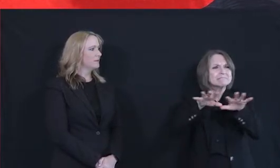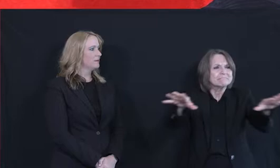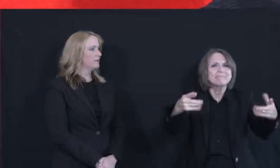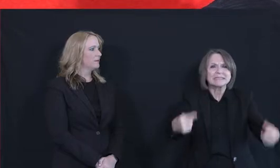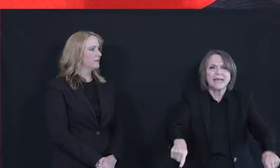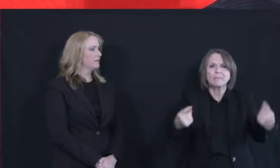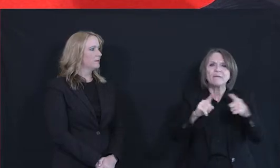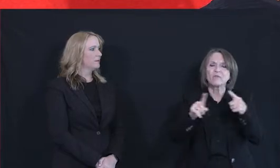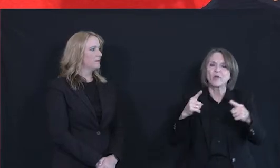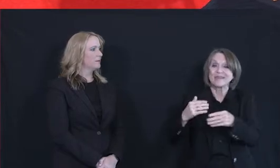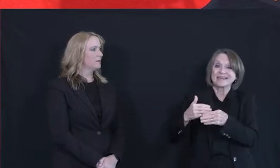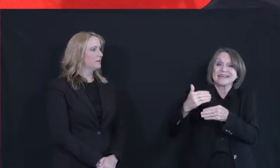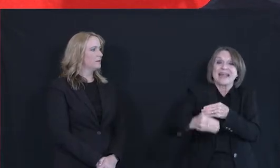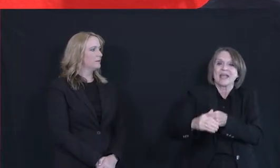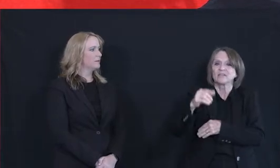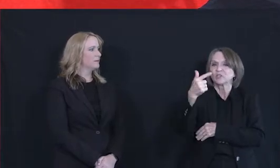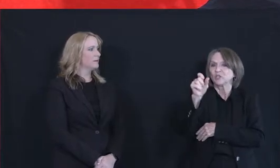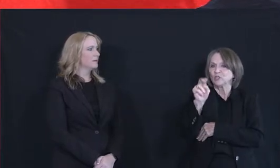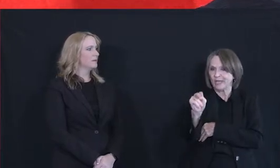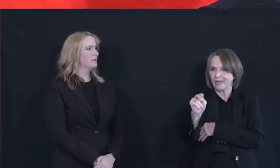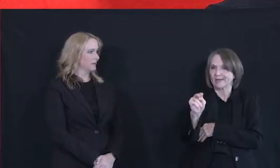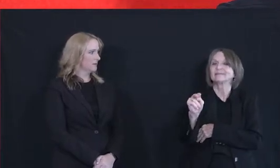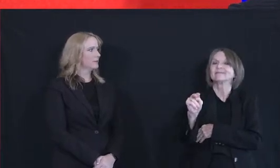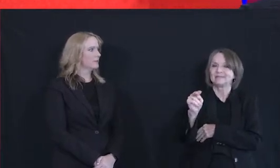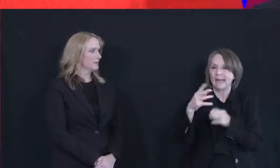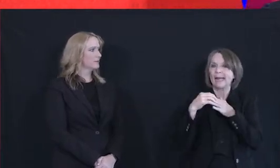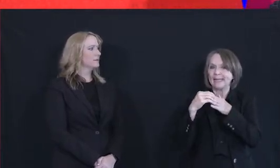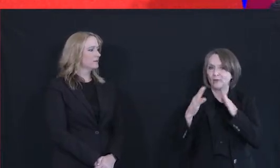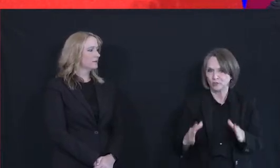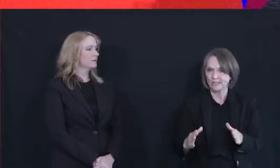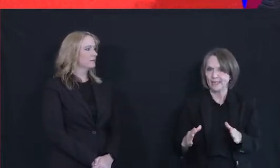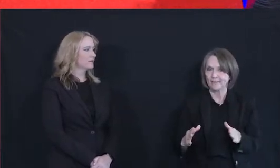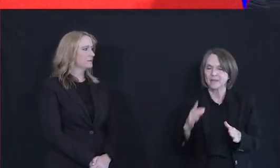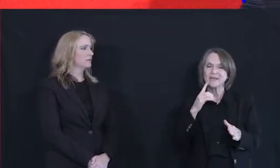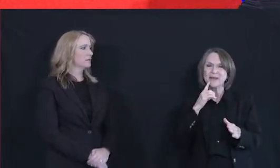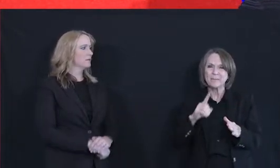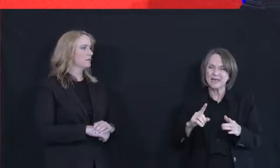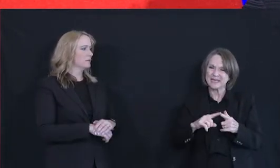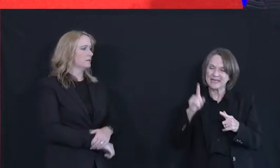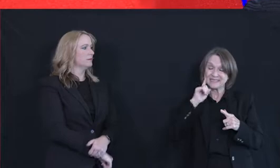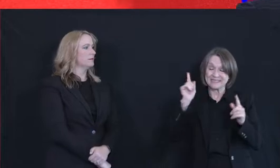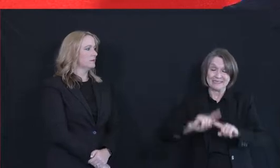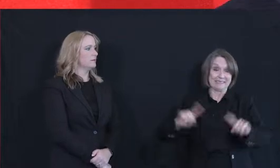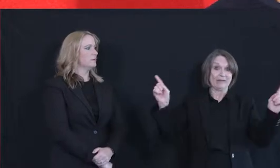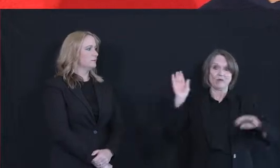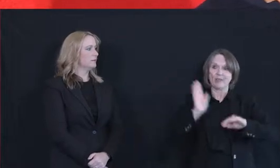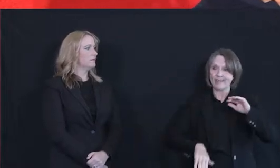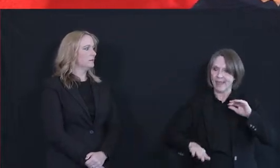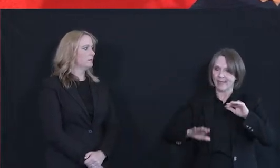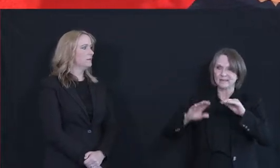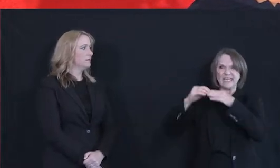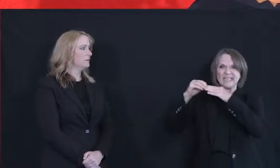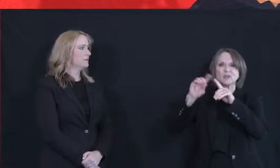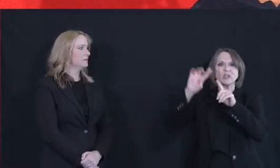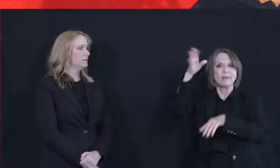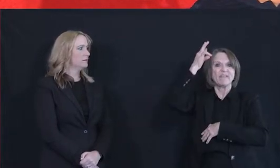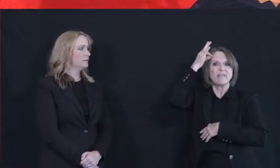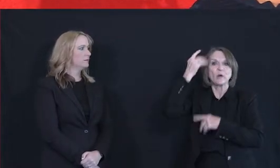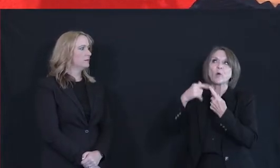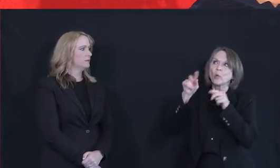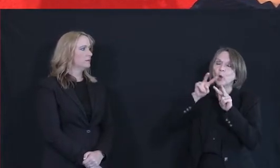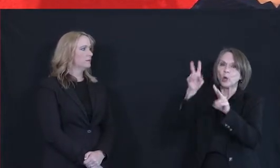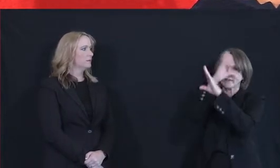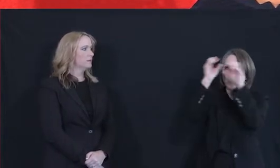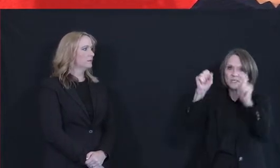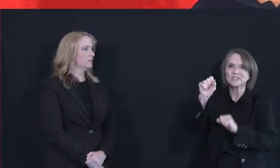at the municipal level that to me stands in stark contrast to leadership at the federal level when you look at the president of the United